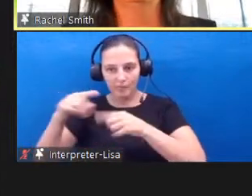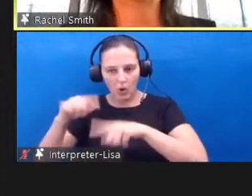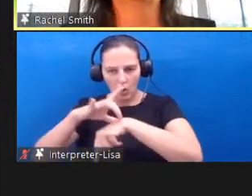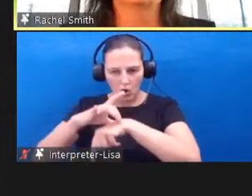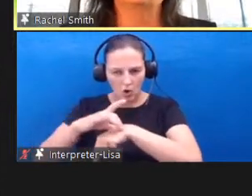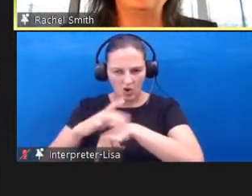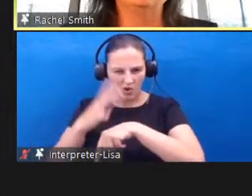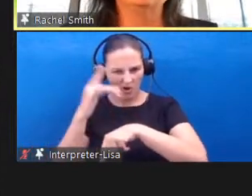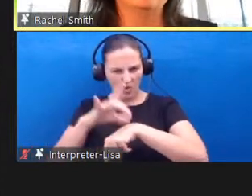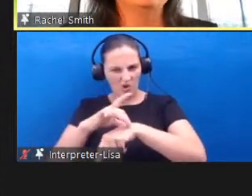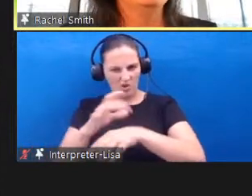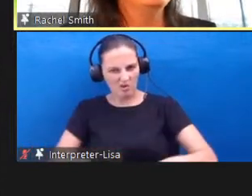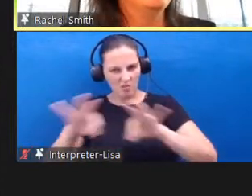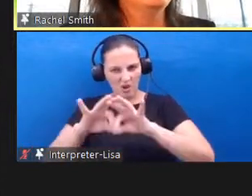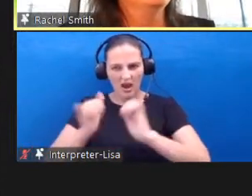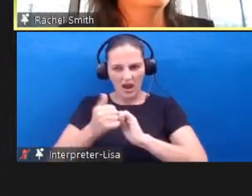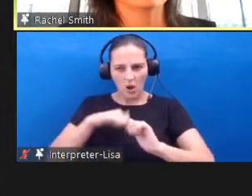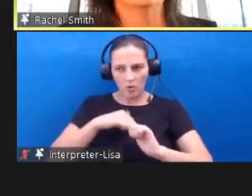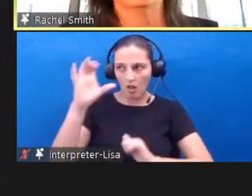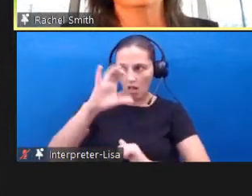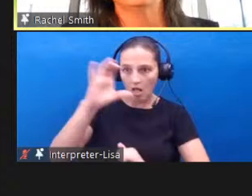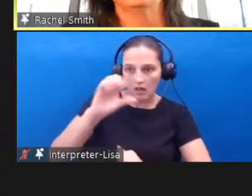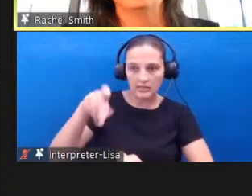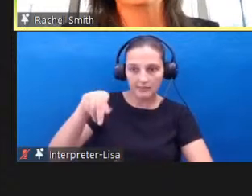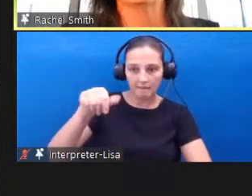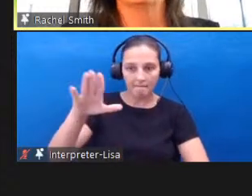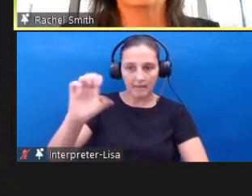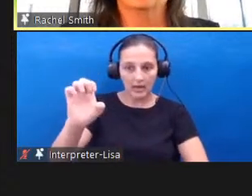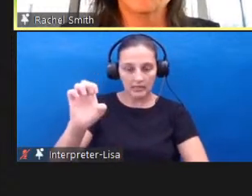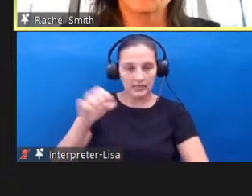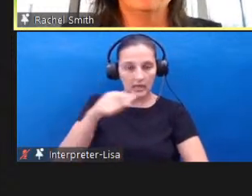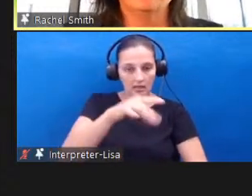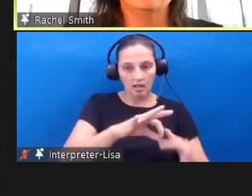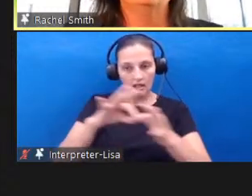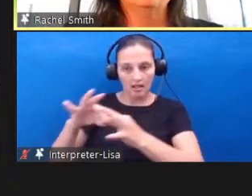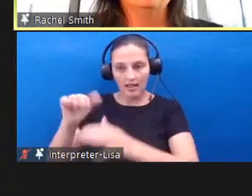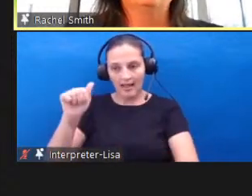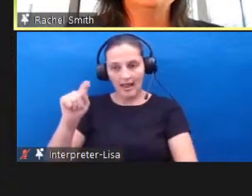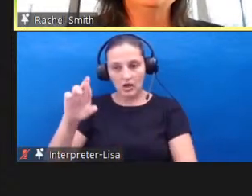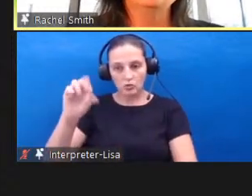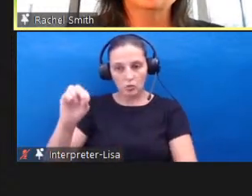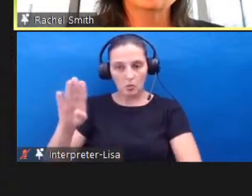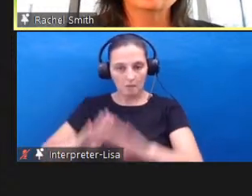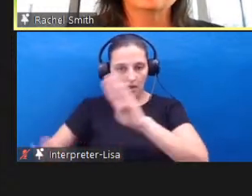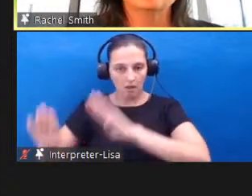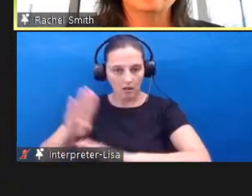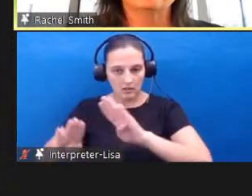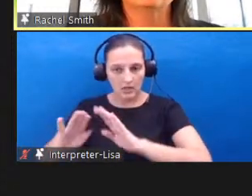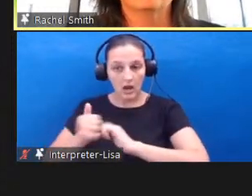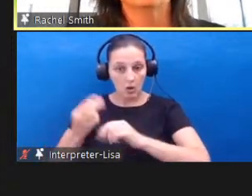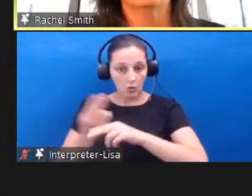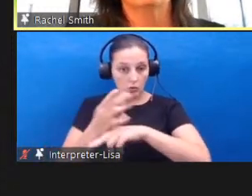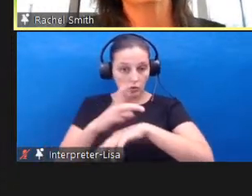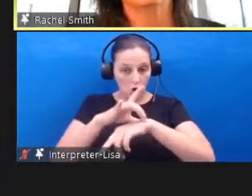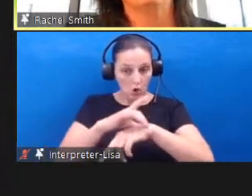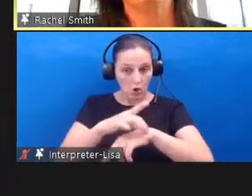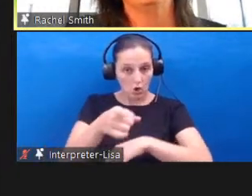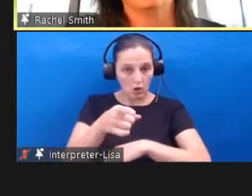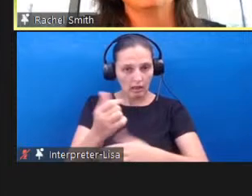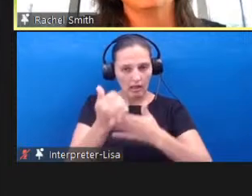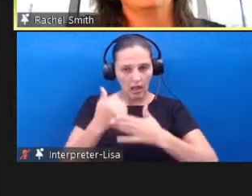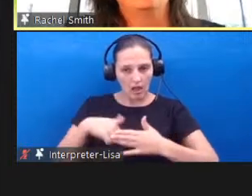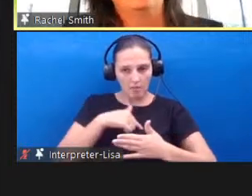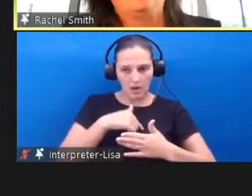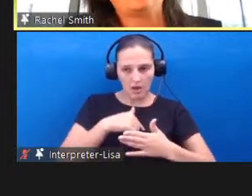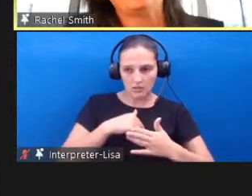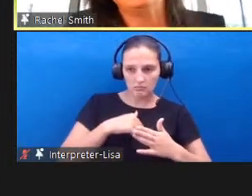how we explore space. And with that connects us to astrobiology and how we use Earth as an analog to look for life